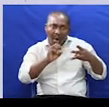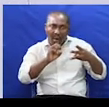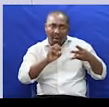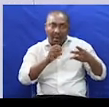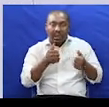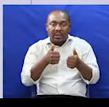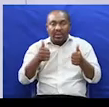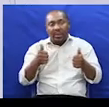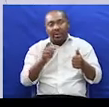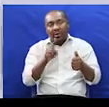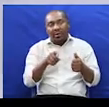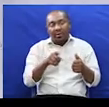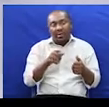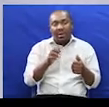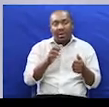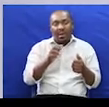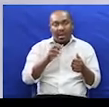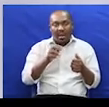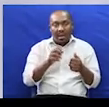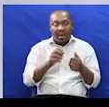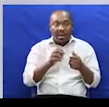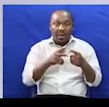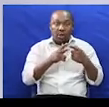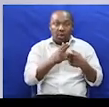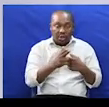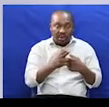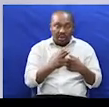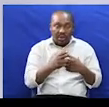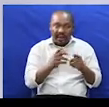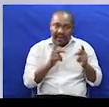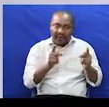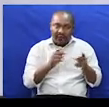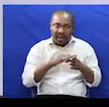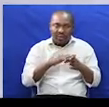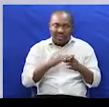acid. Therefore, if I'm going to use strong acid